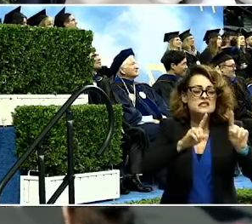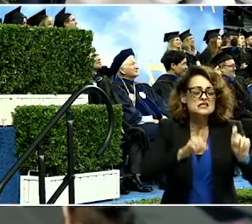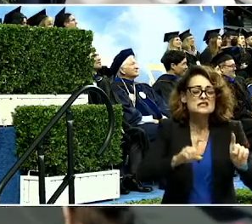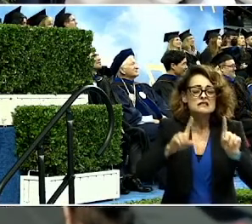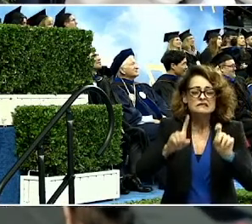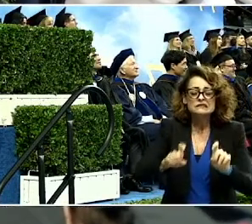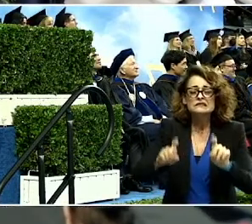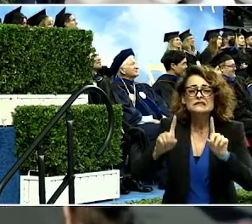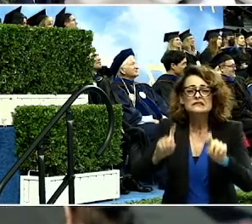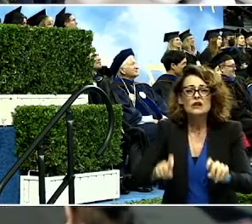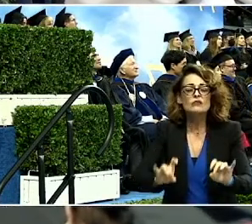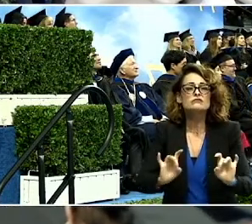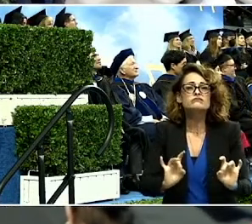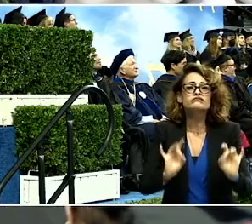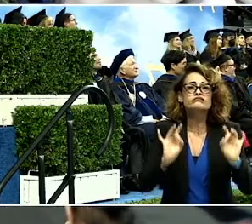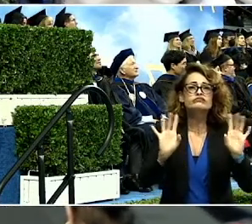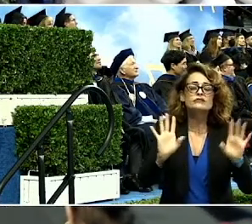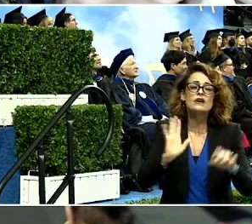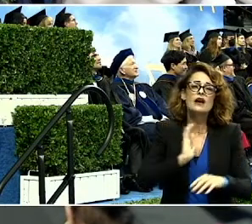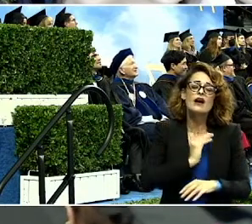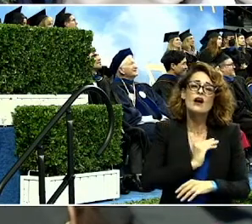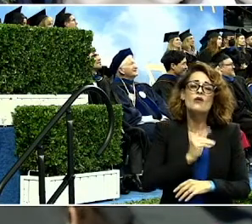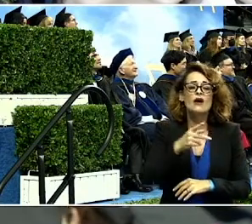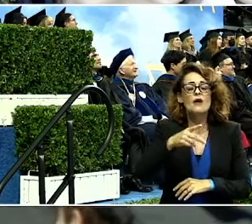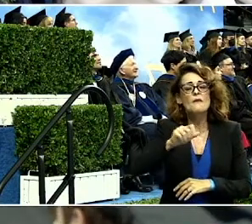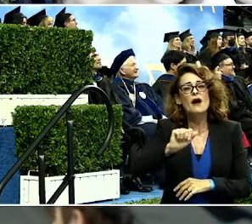the untimely passing of Powell Cat,